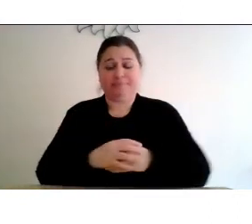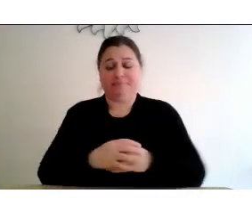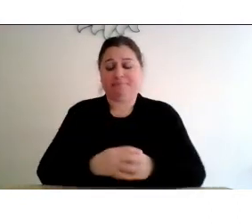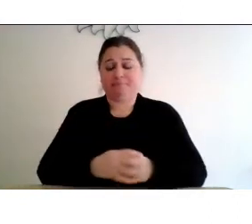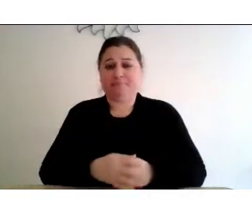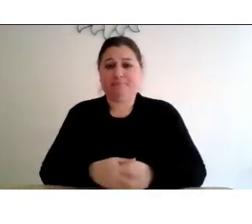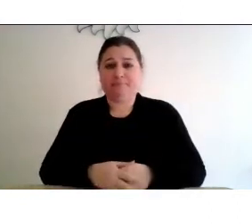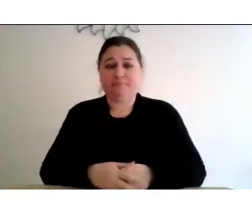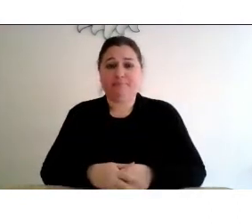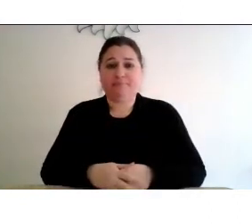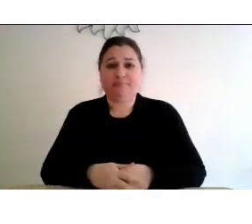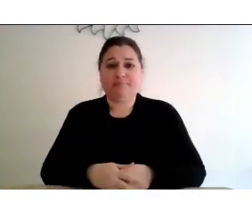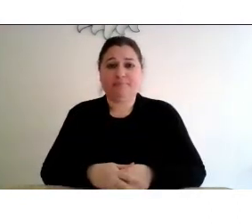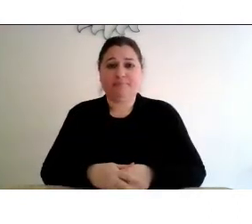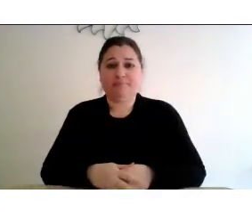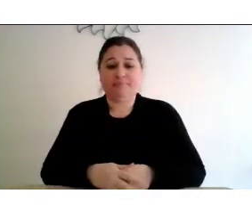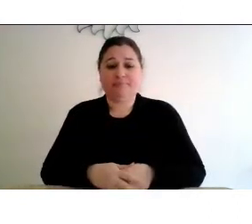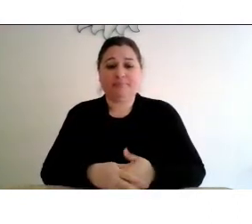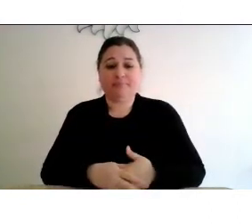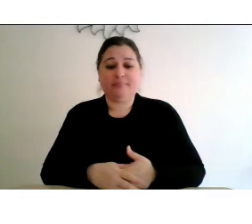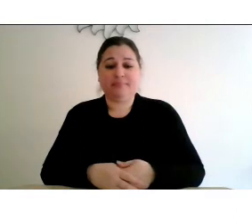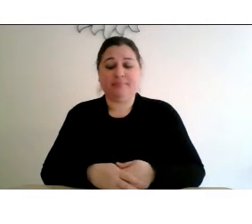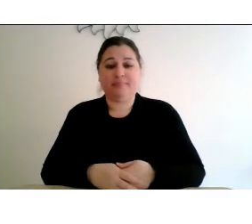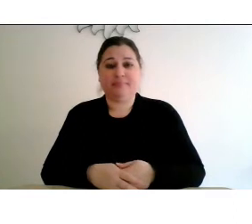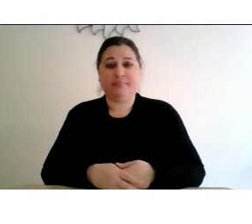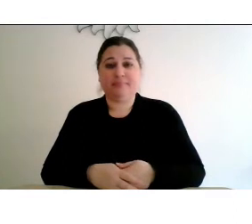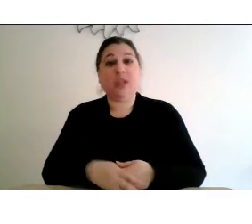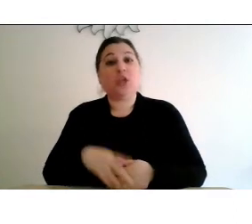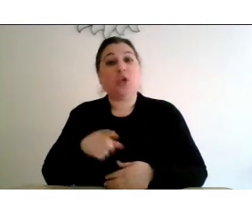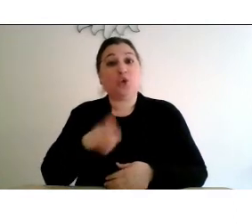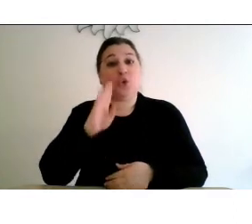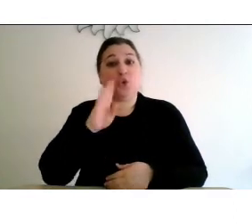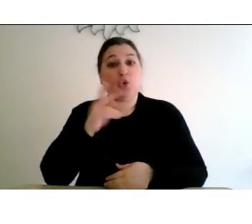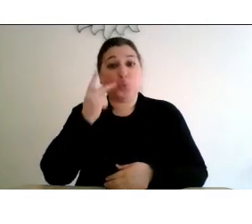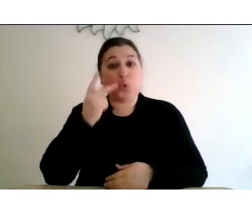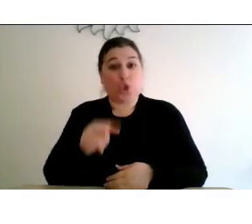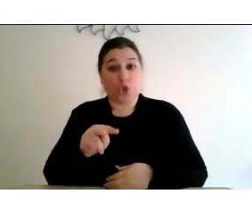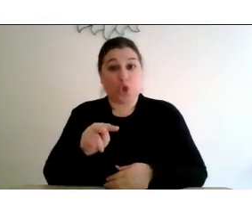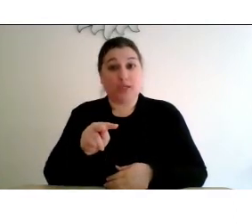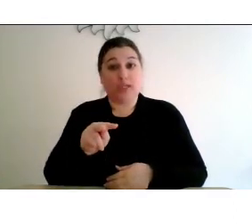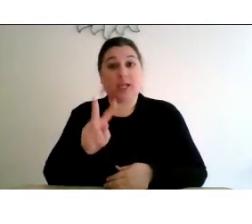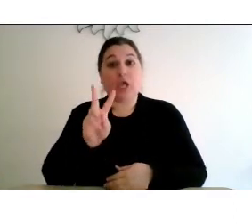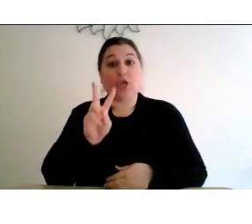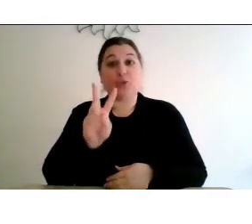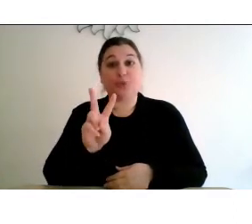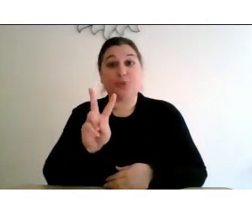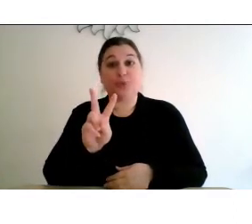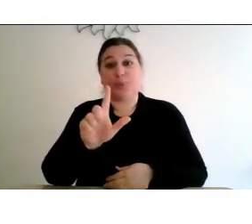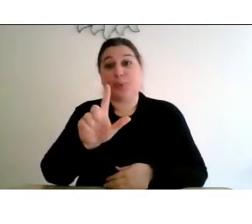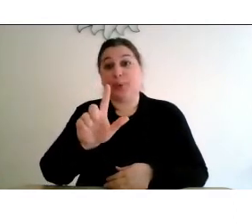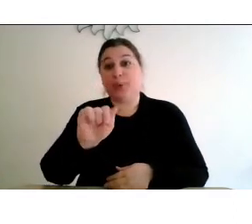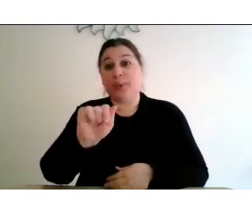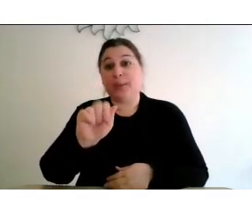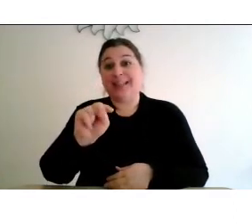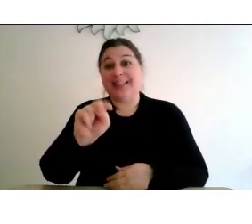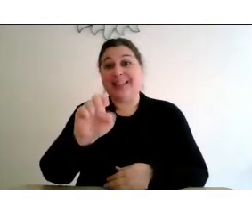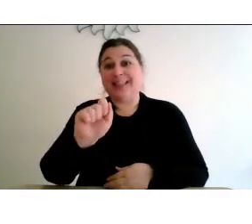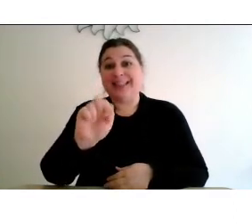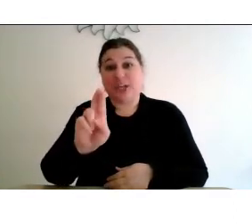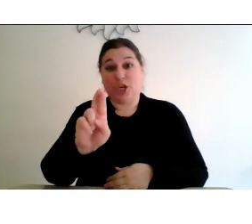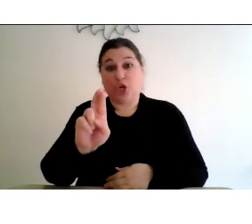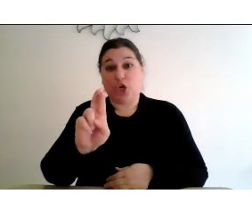Linear solutions. I'm going to give you two linear equations to look at. You'll be able to tell me from